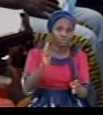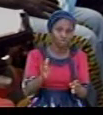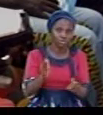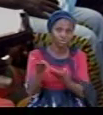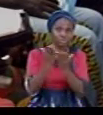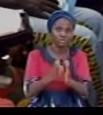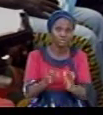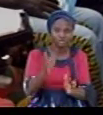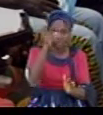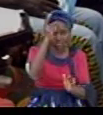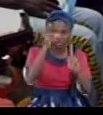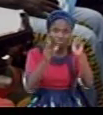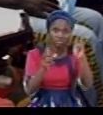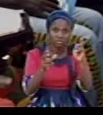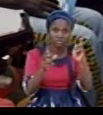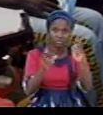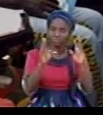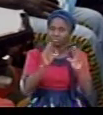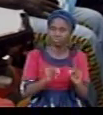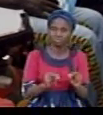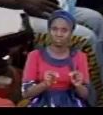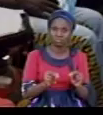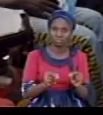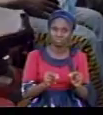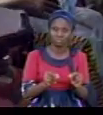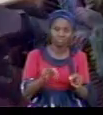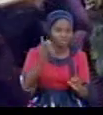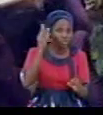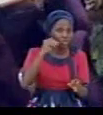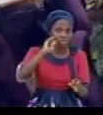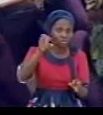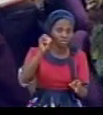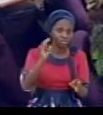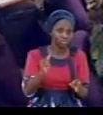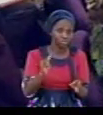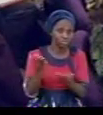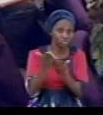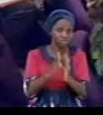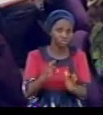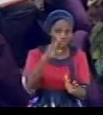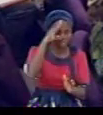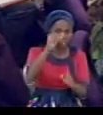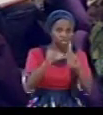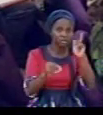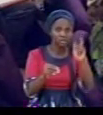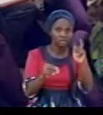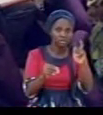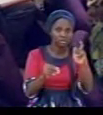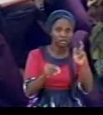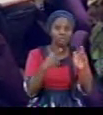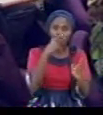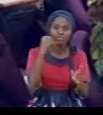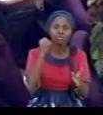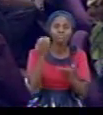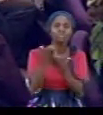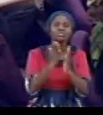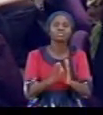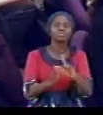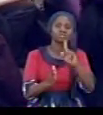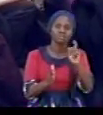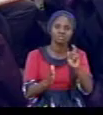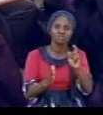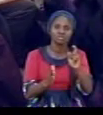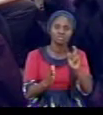Was Job a servant of man? Whose servant was Job? With all those things